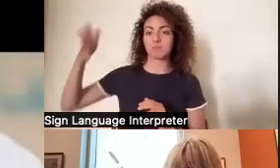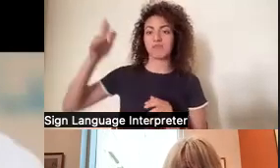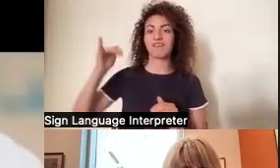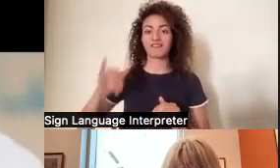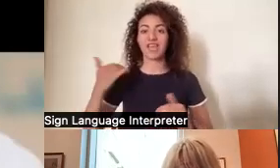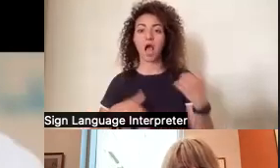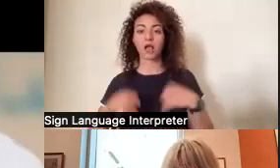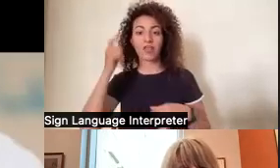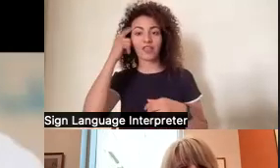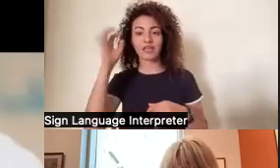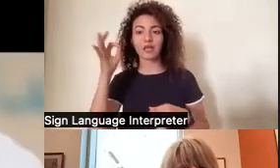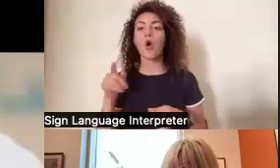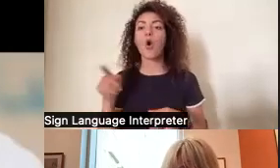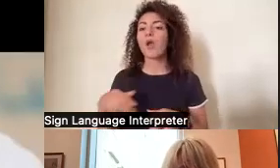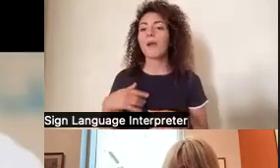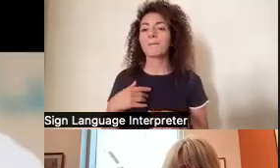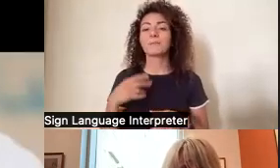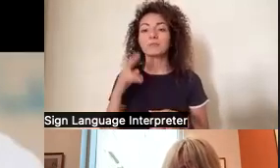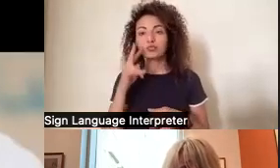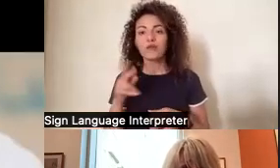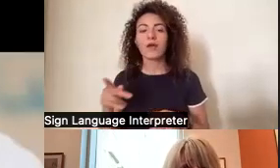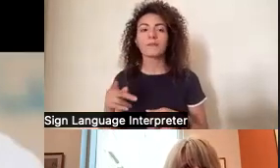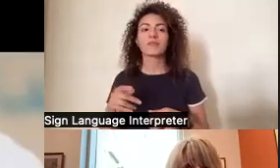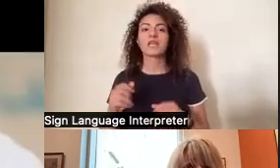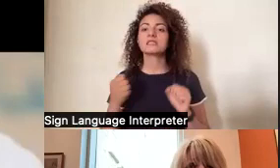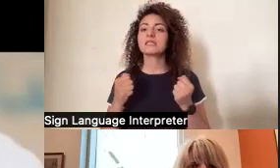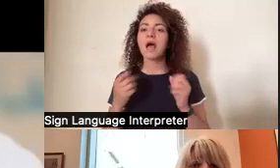disability, for example, can be incredibly difficult for those families.